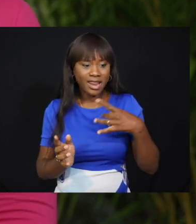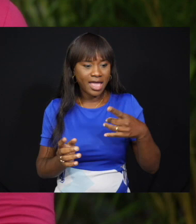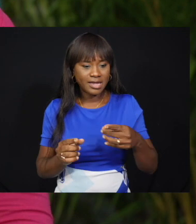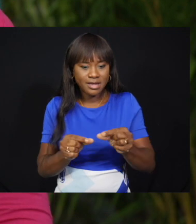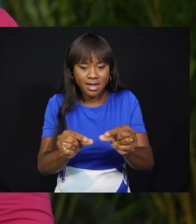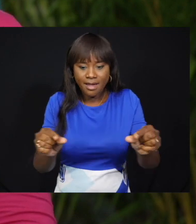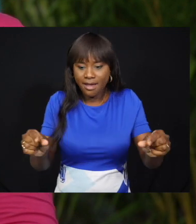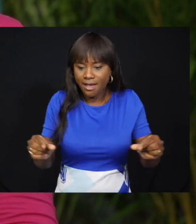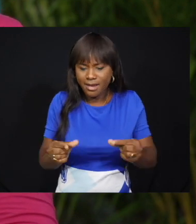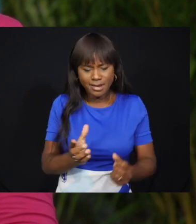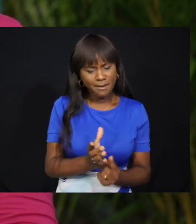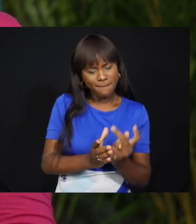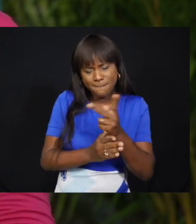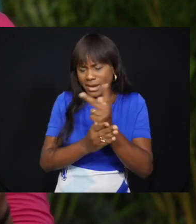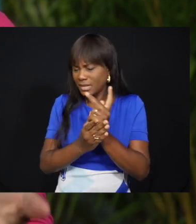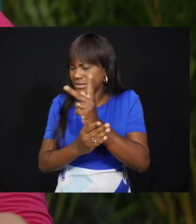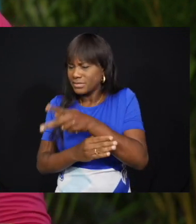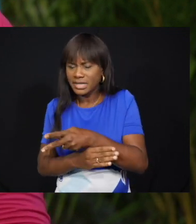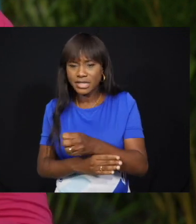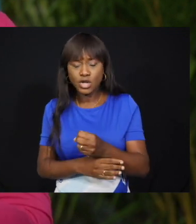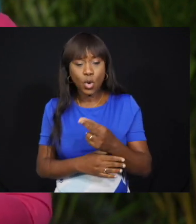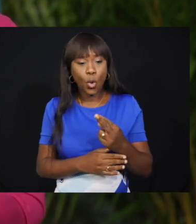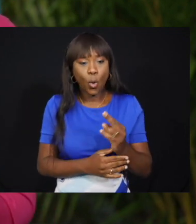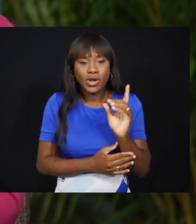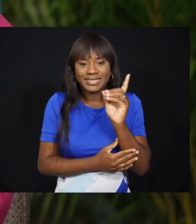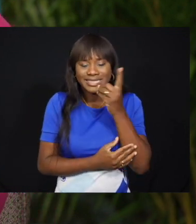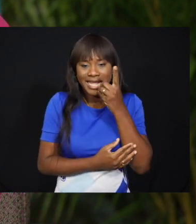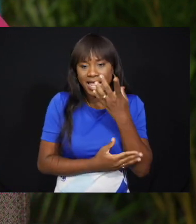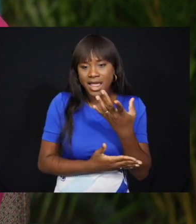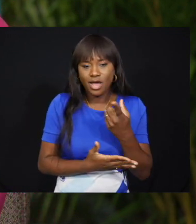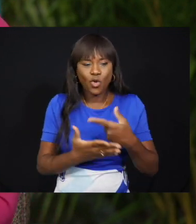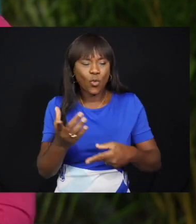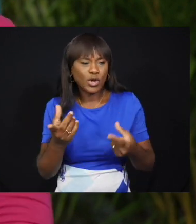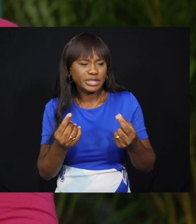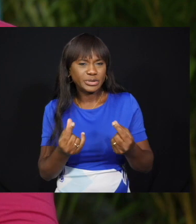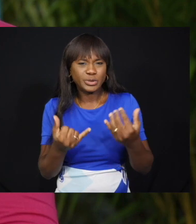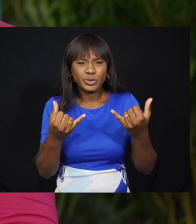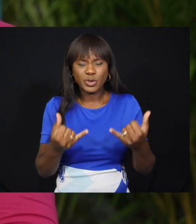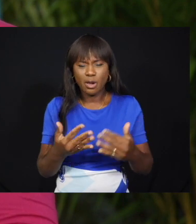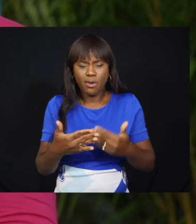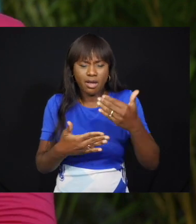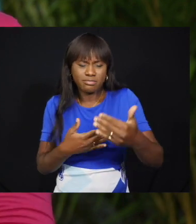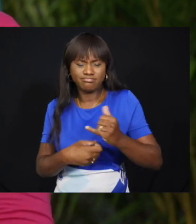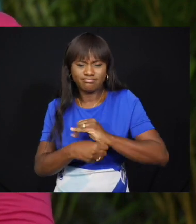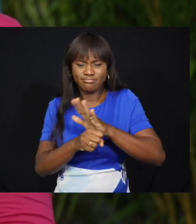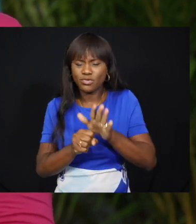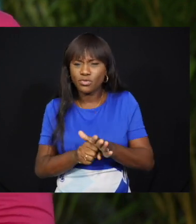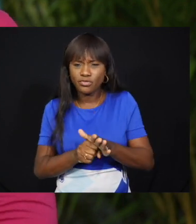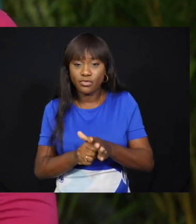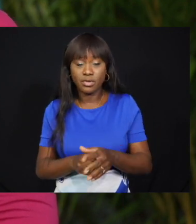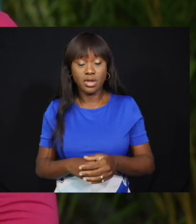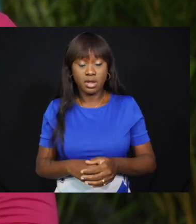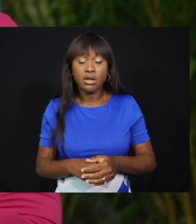if they like gardening, if they like diet and what to do now post-COVID,